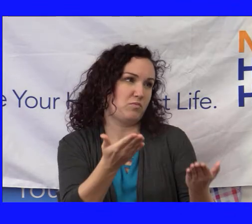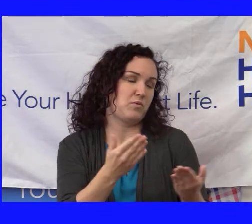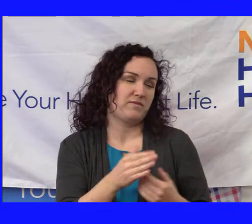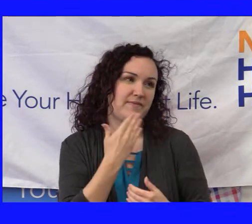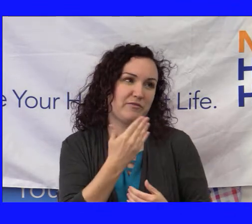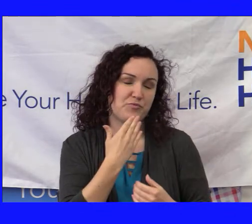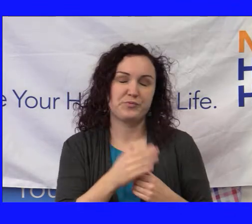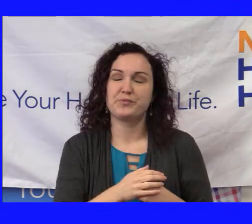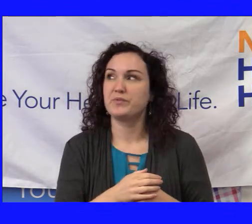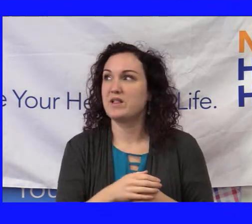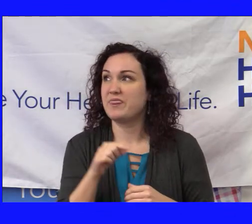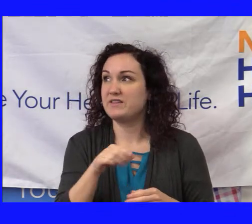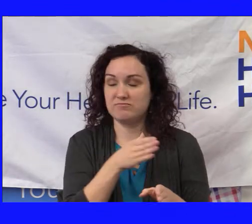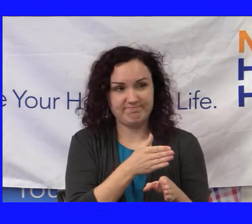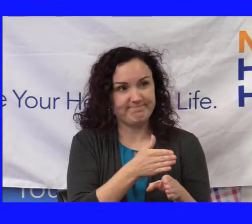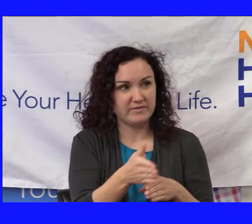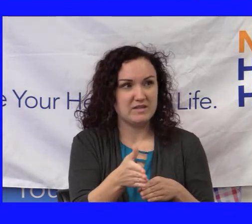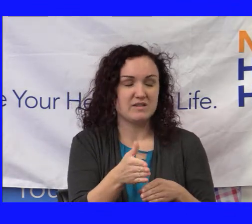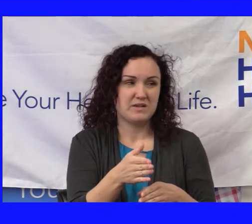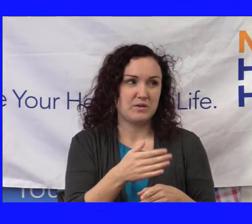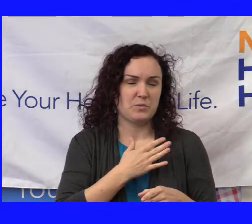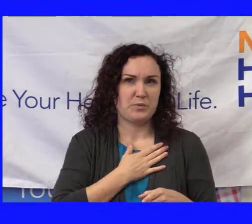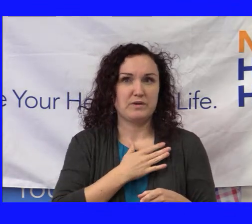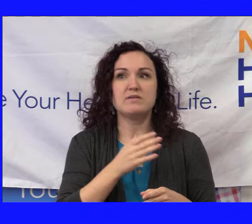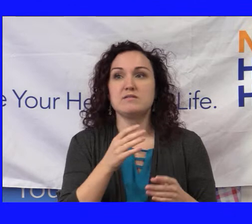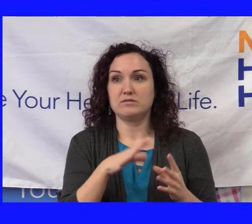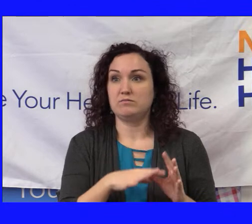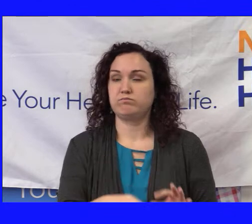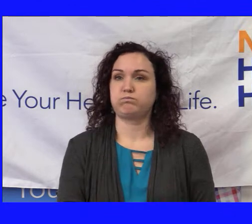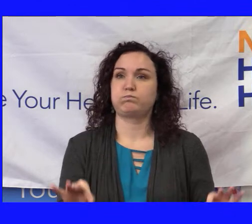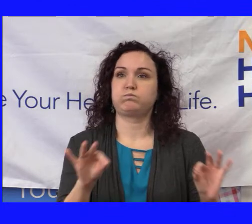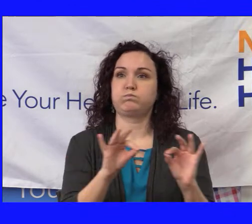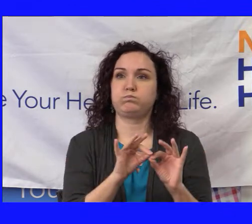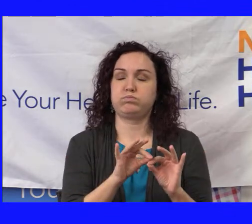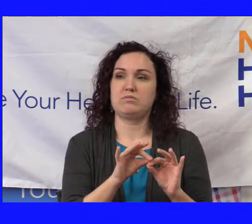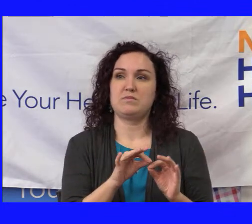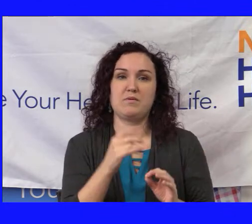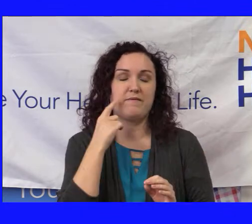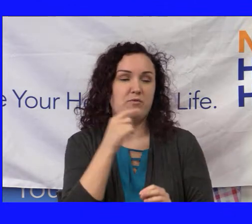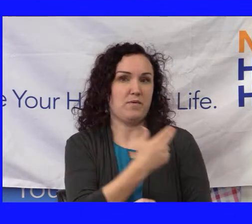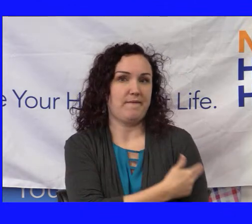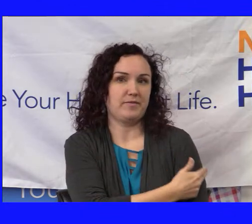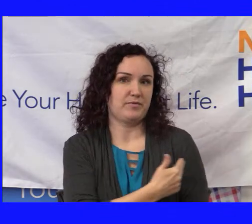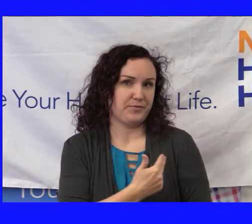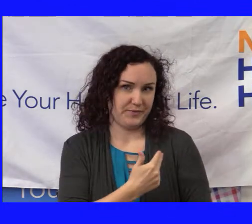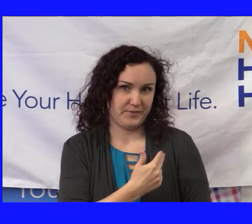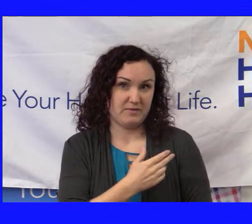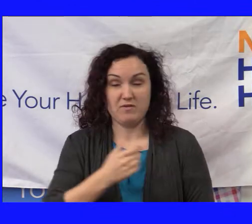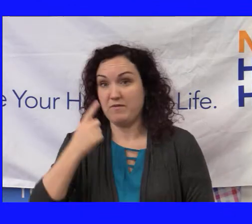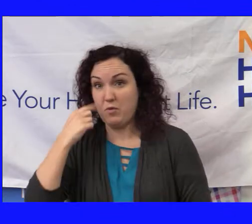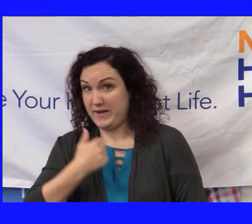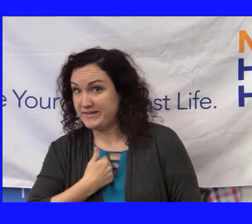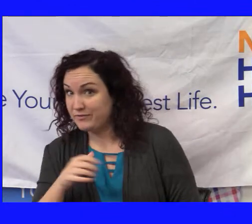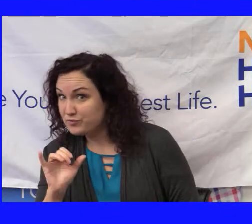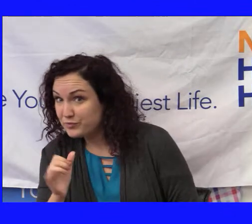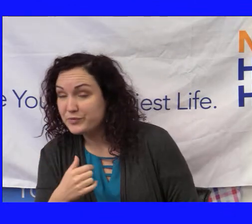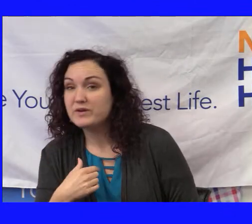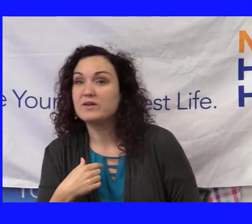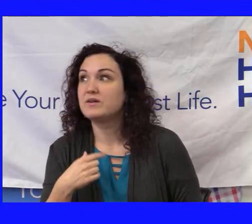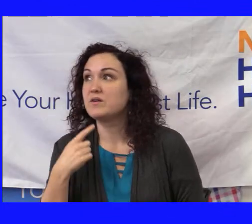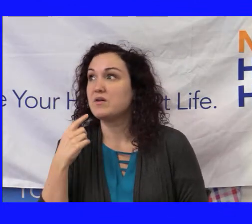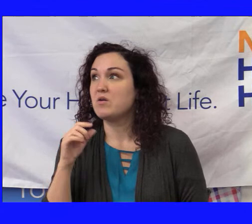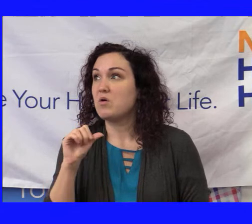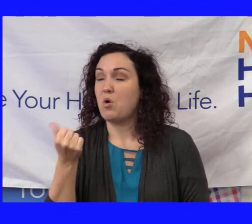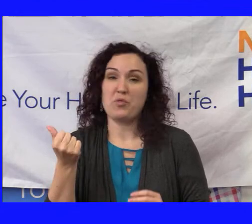area is of such critical importance to the hospital, to myself, to my fellow